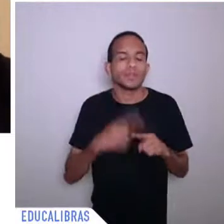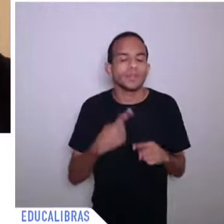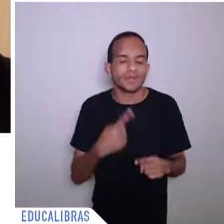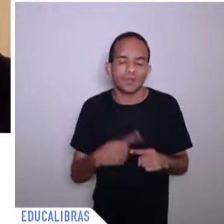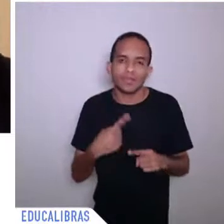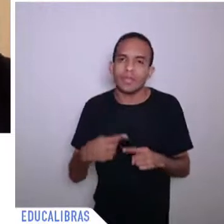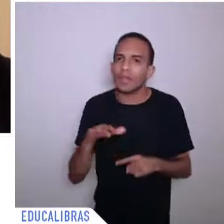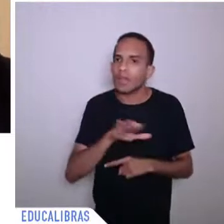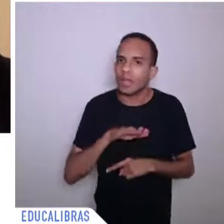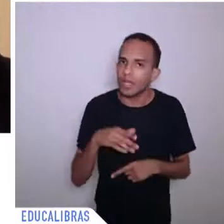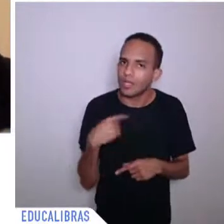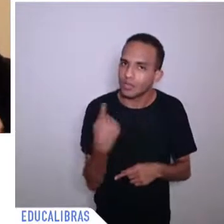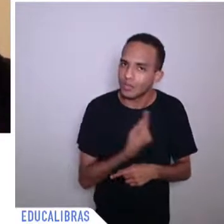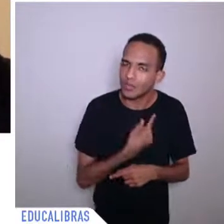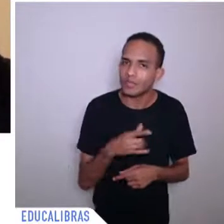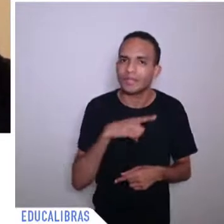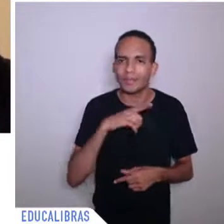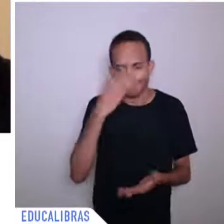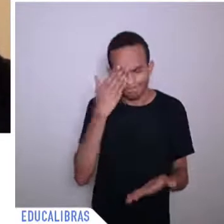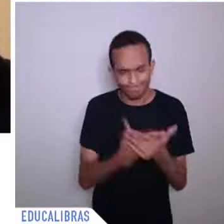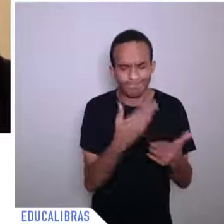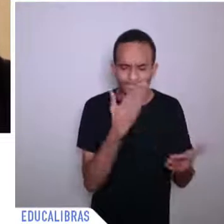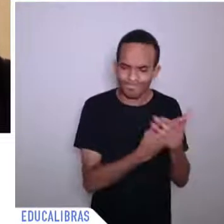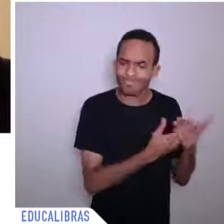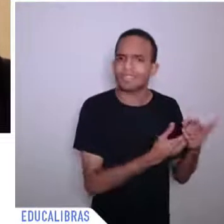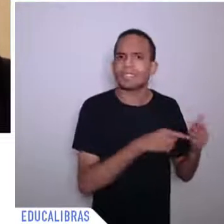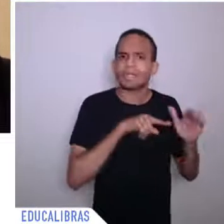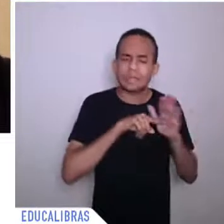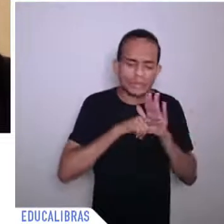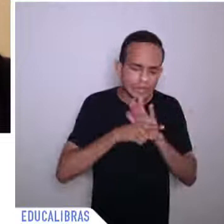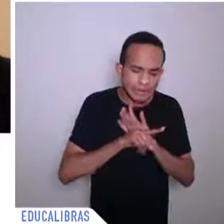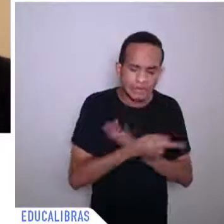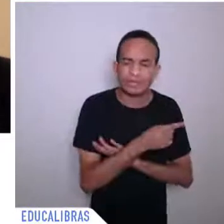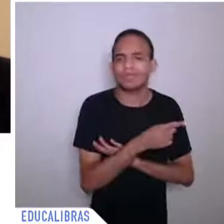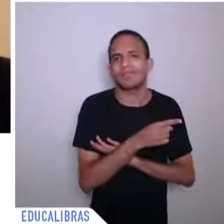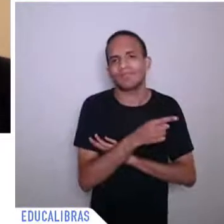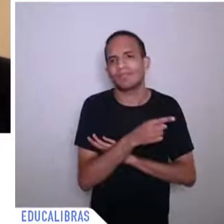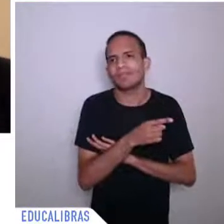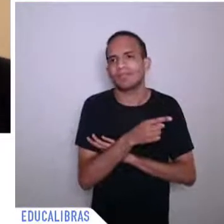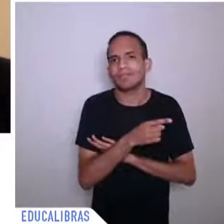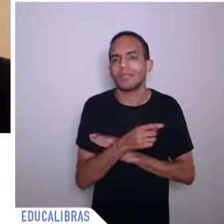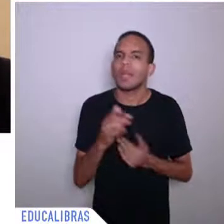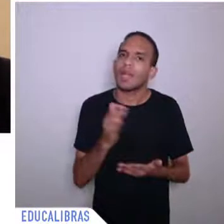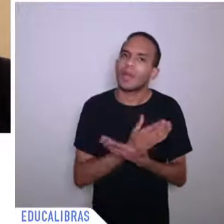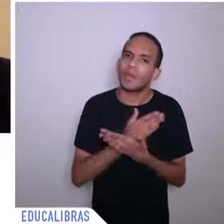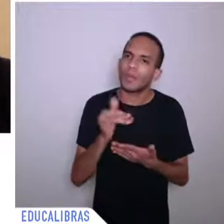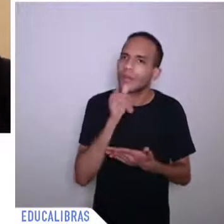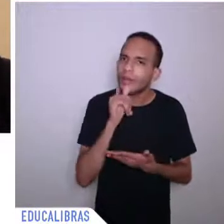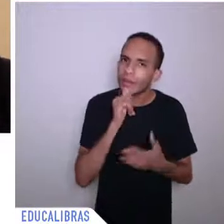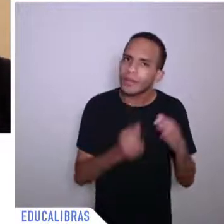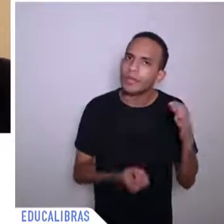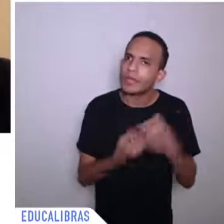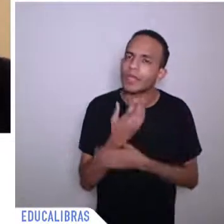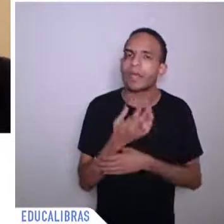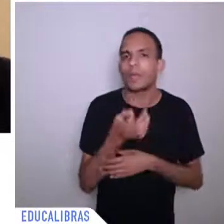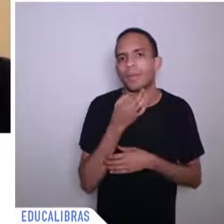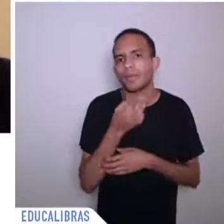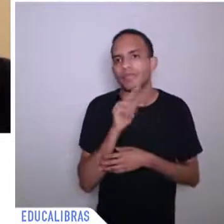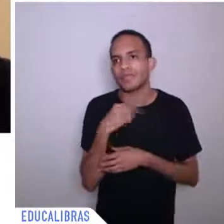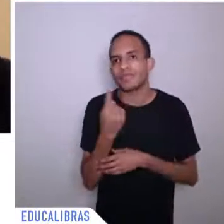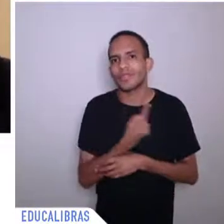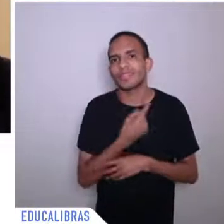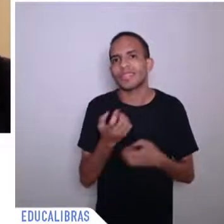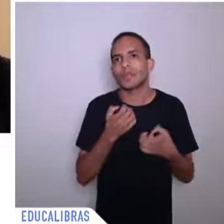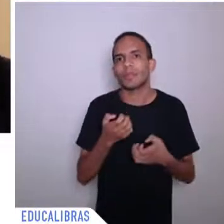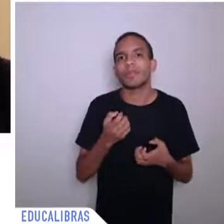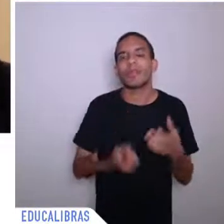we just fault when we have some very strong convictions. Instead of